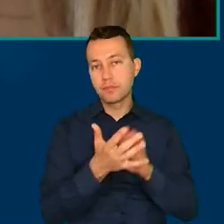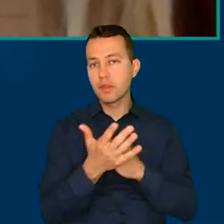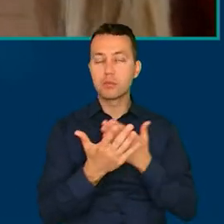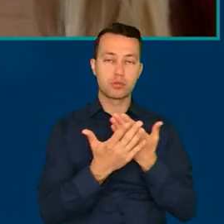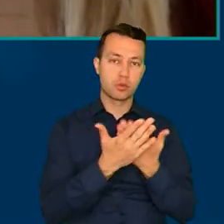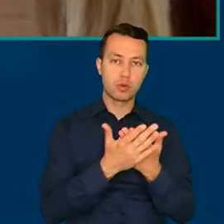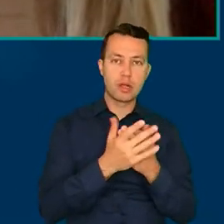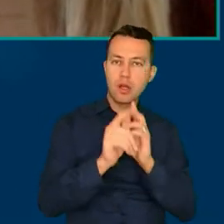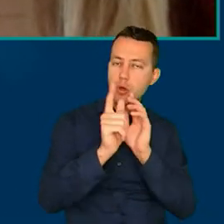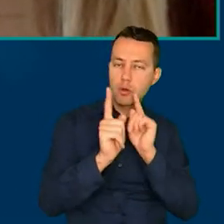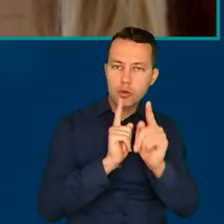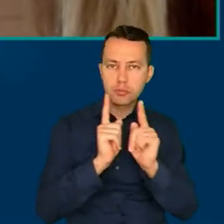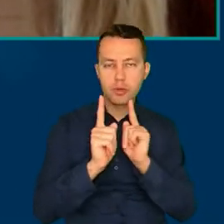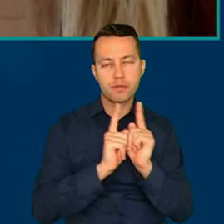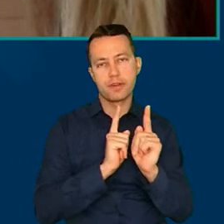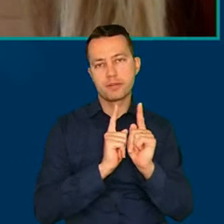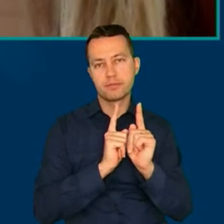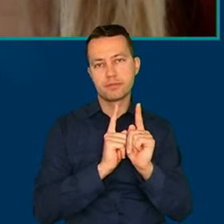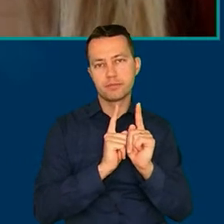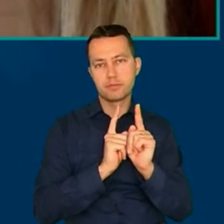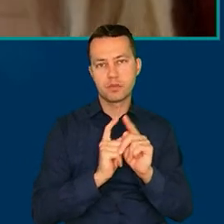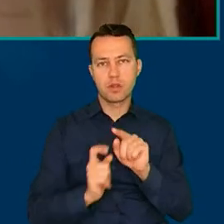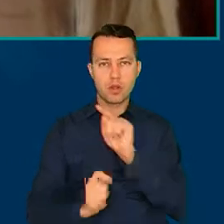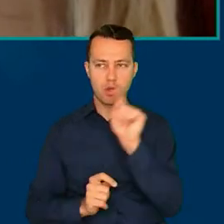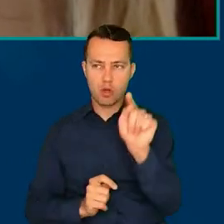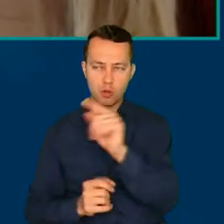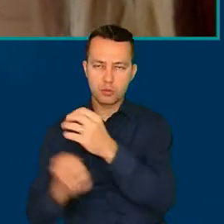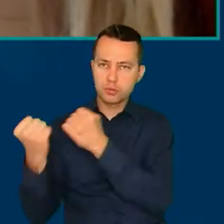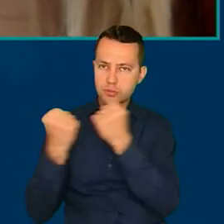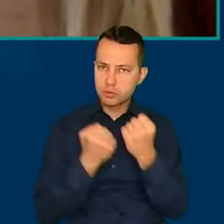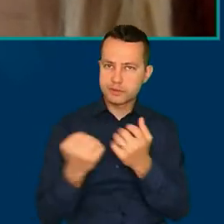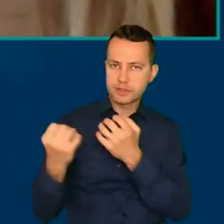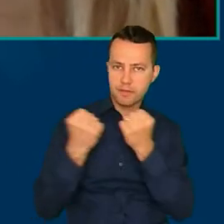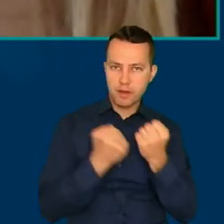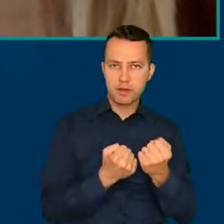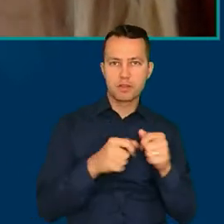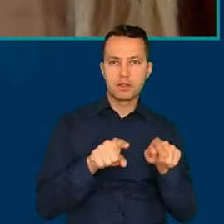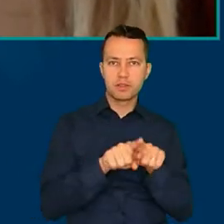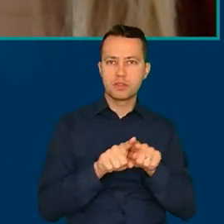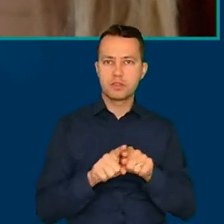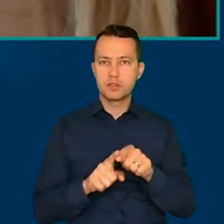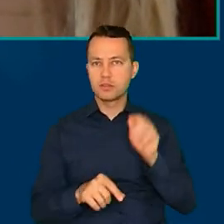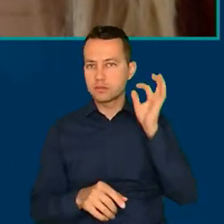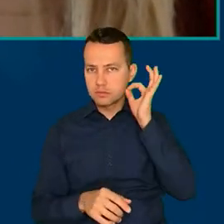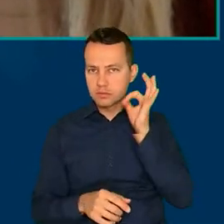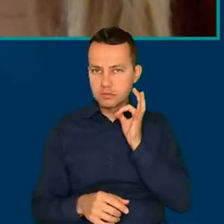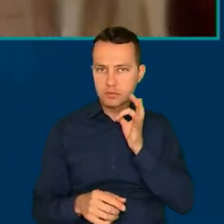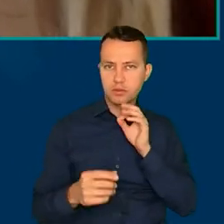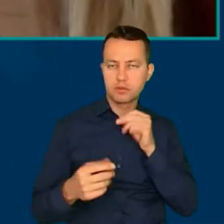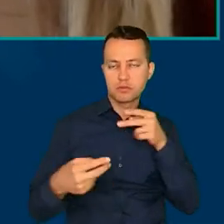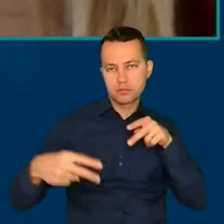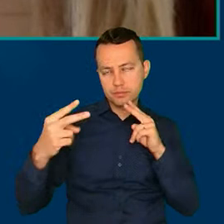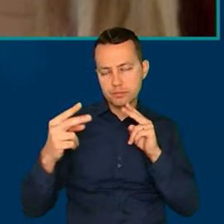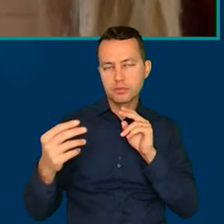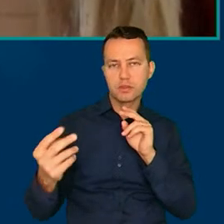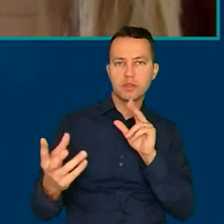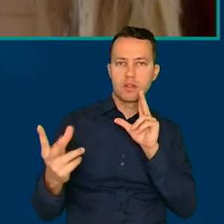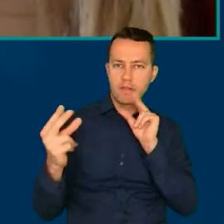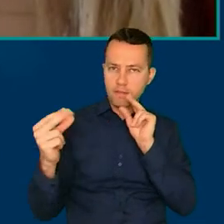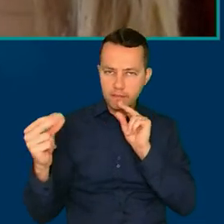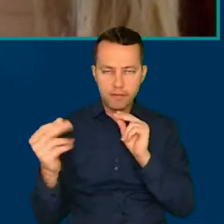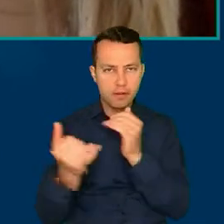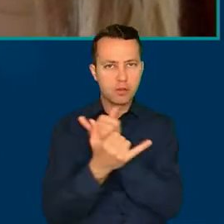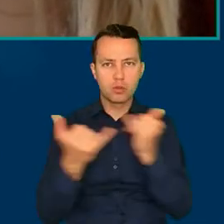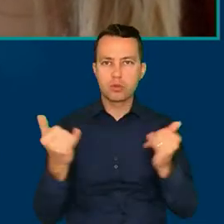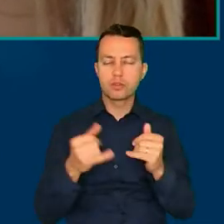third-party resources and market research providers to really understand at a business relationship level what is the risk profile and how can you best mitigate it.